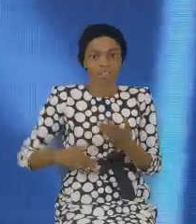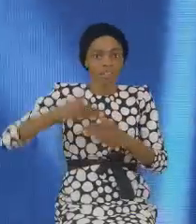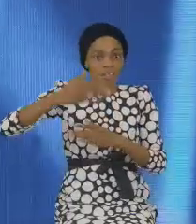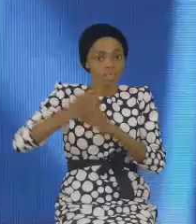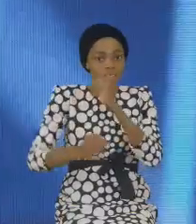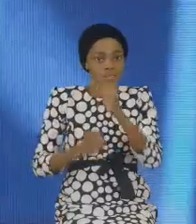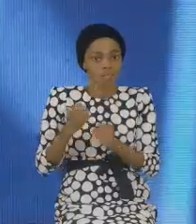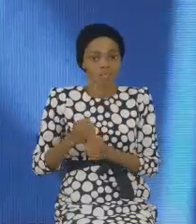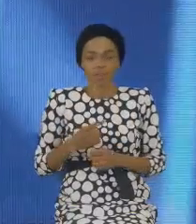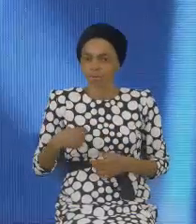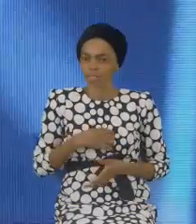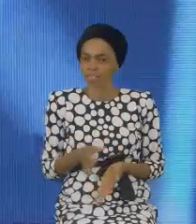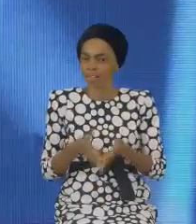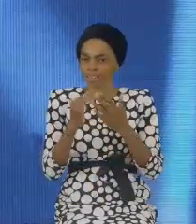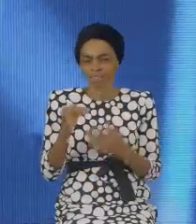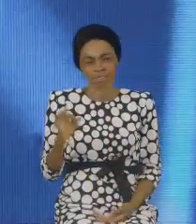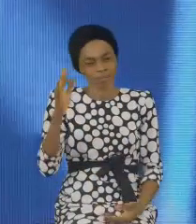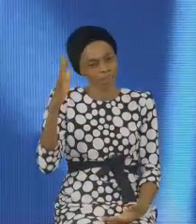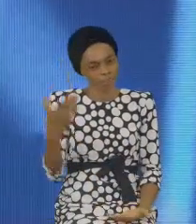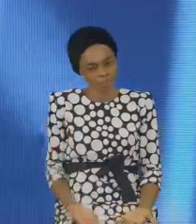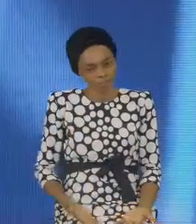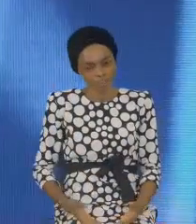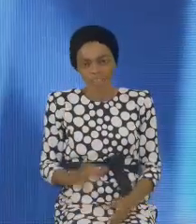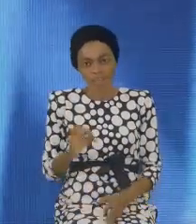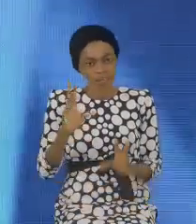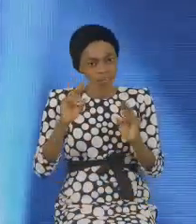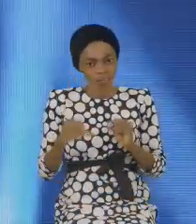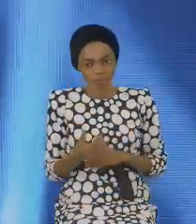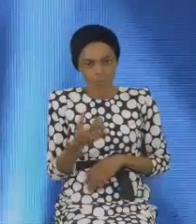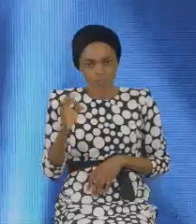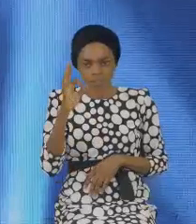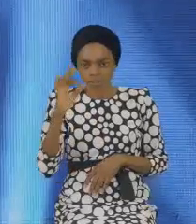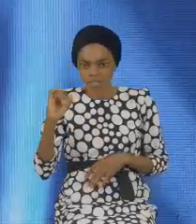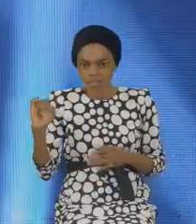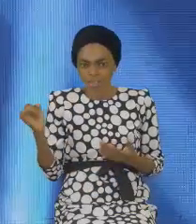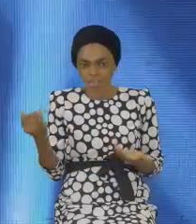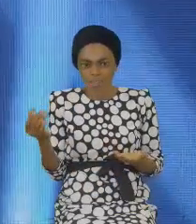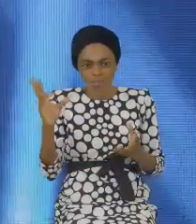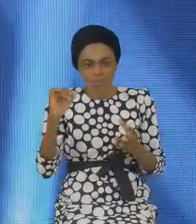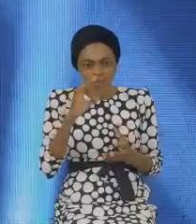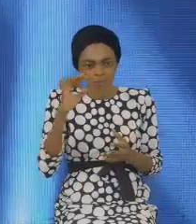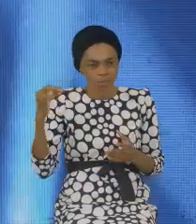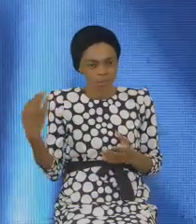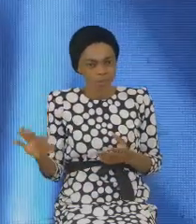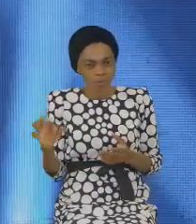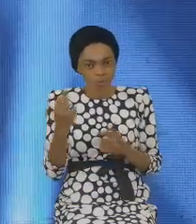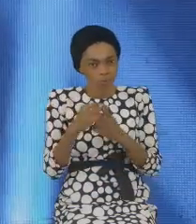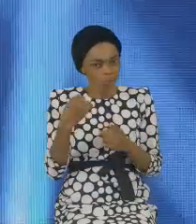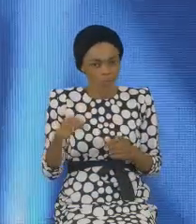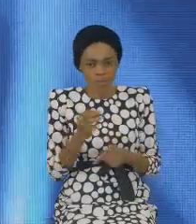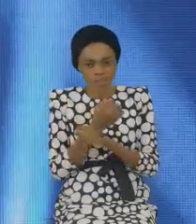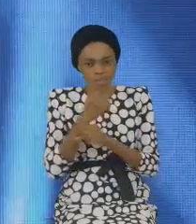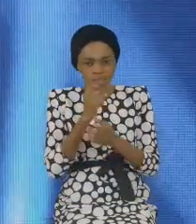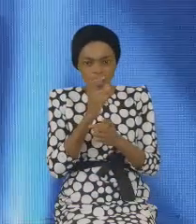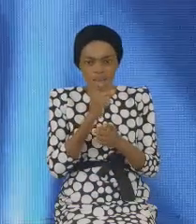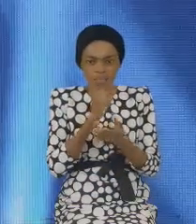And we're asking, Pastor, minister, is there no other message there? No message of sanctification there, only salvation.